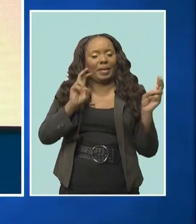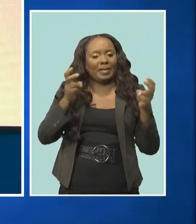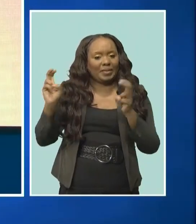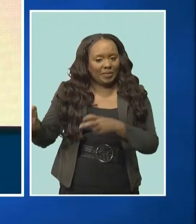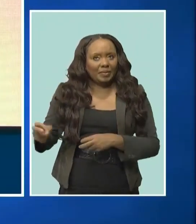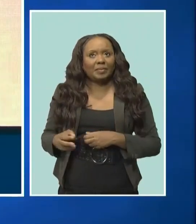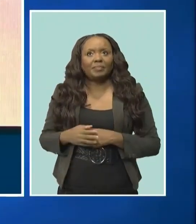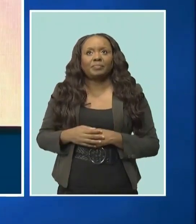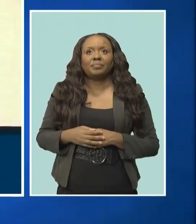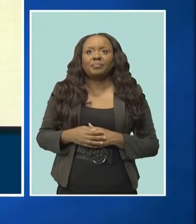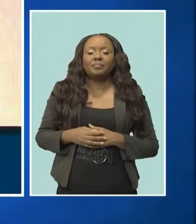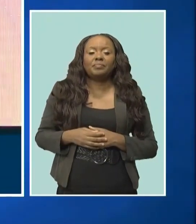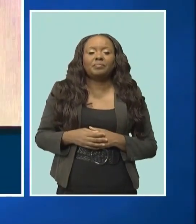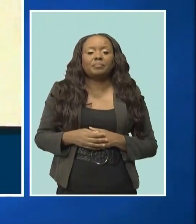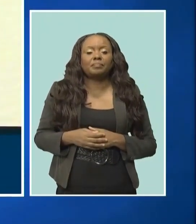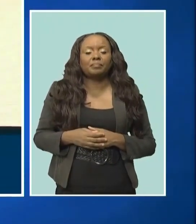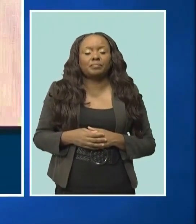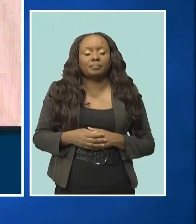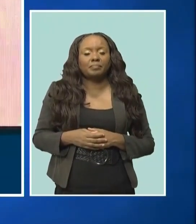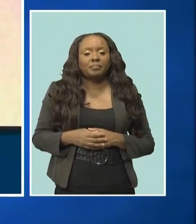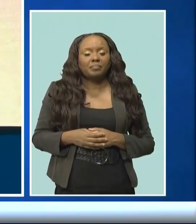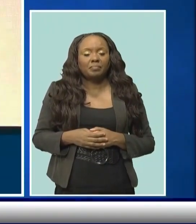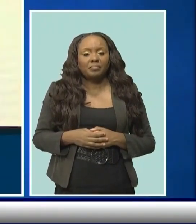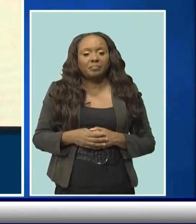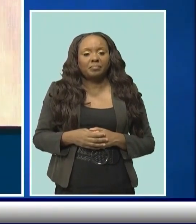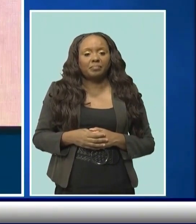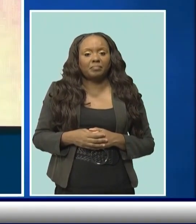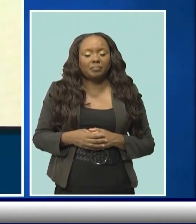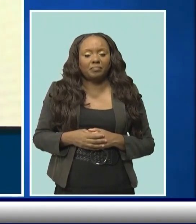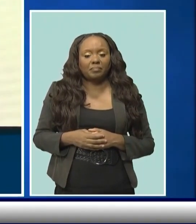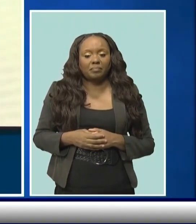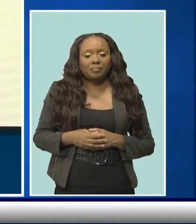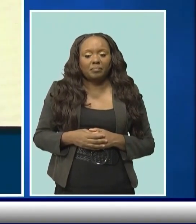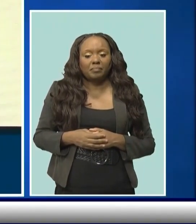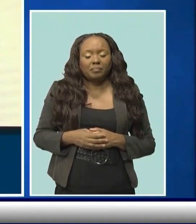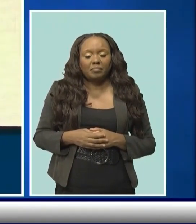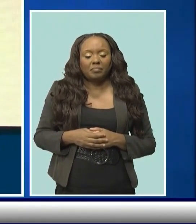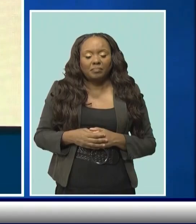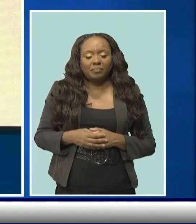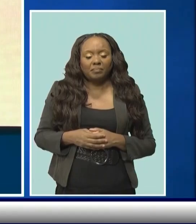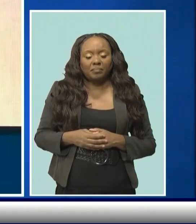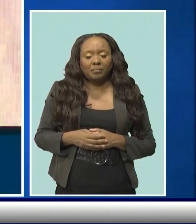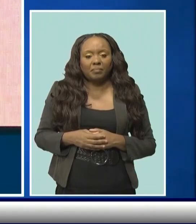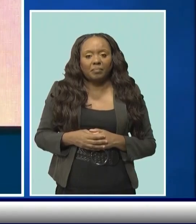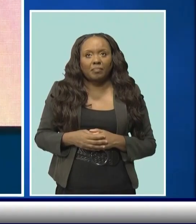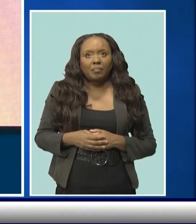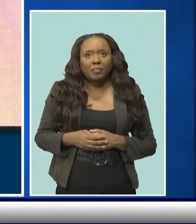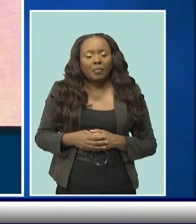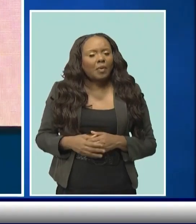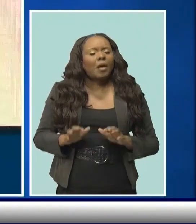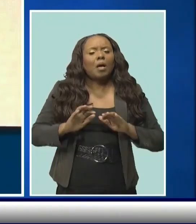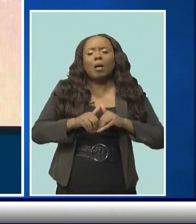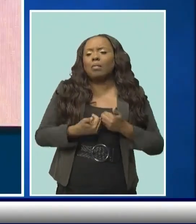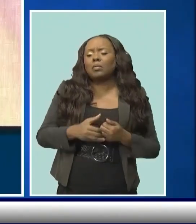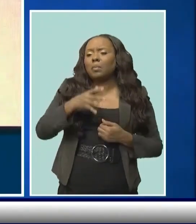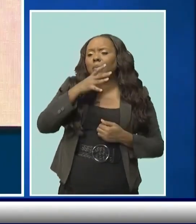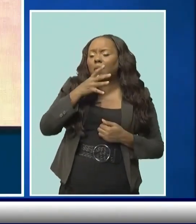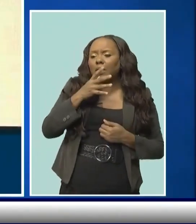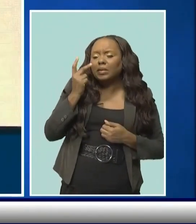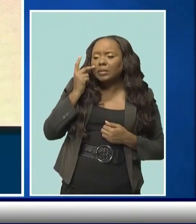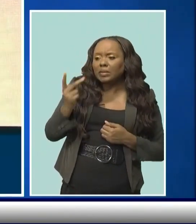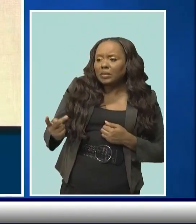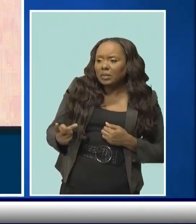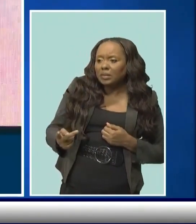How does a mother recognize that something untoward is happening? How does a neighbor recognize that